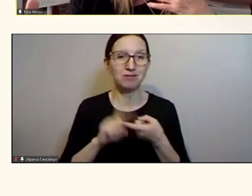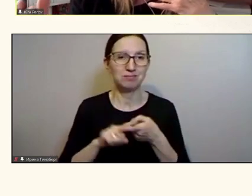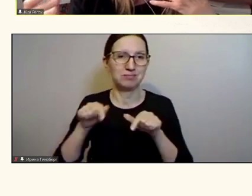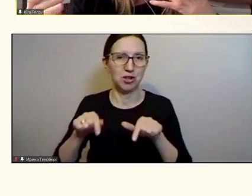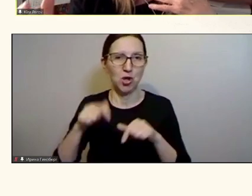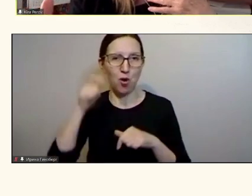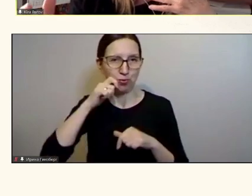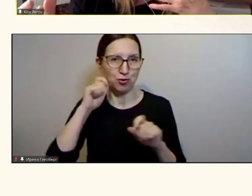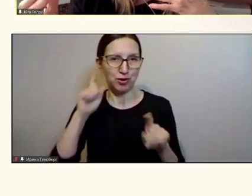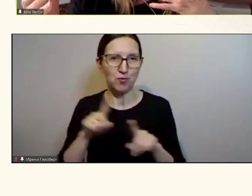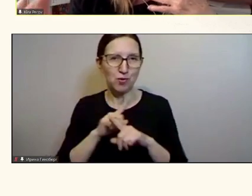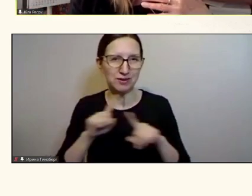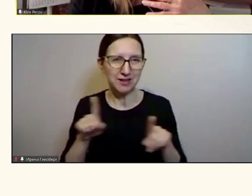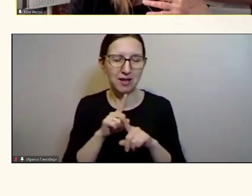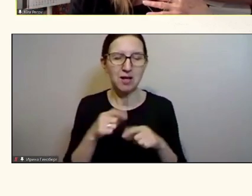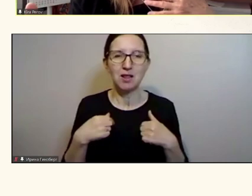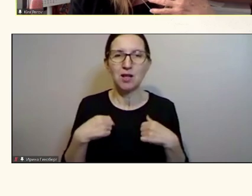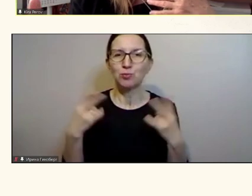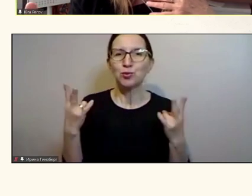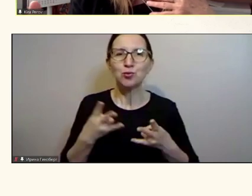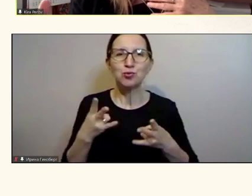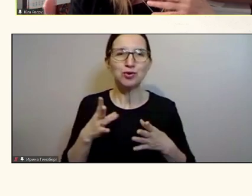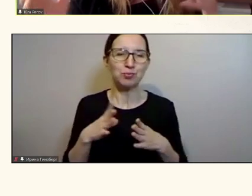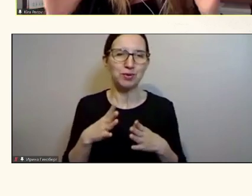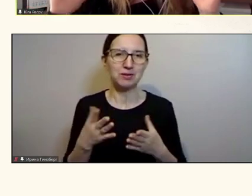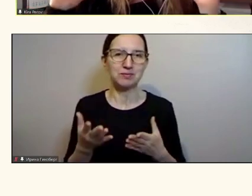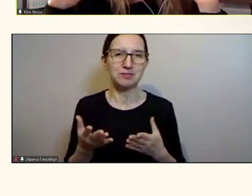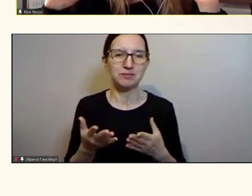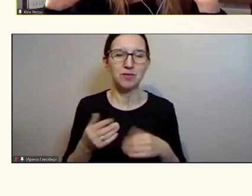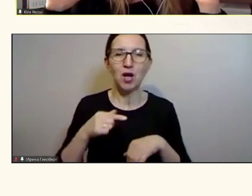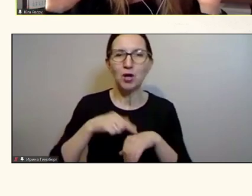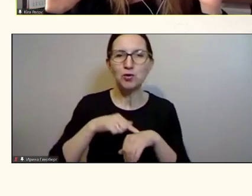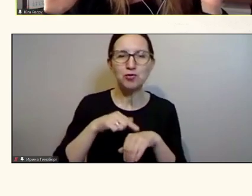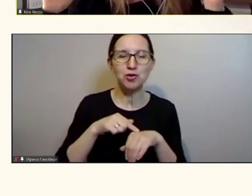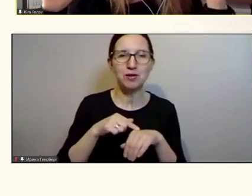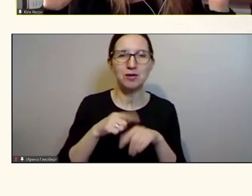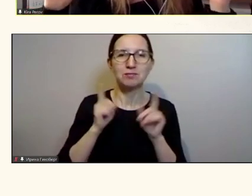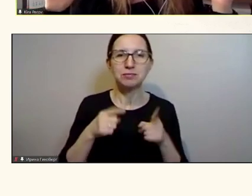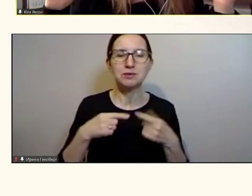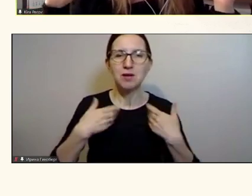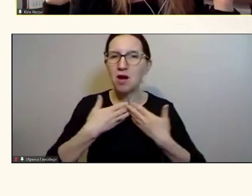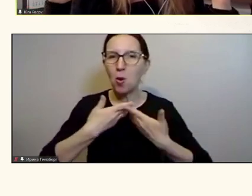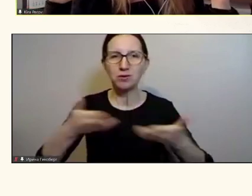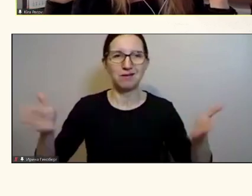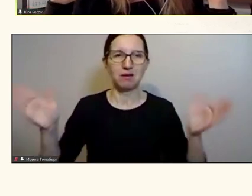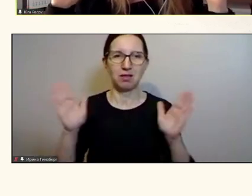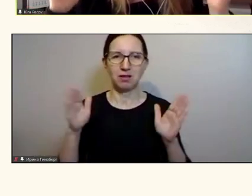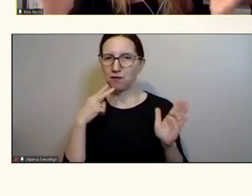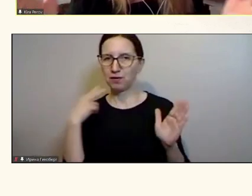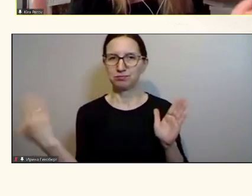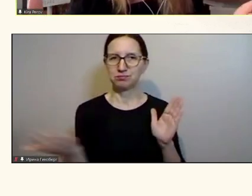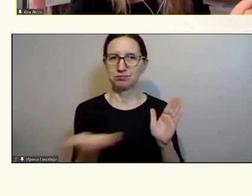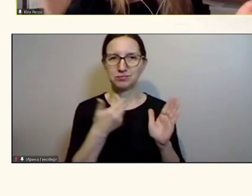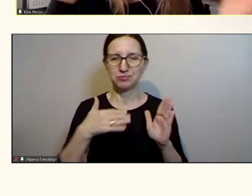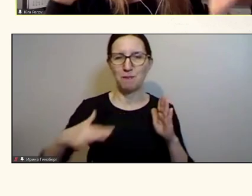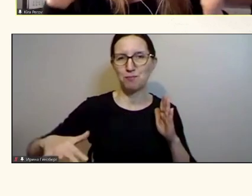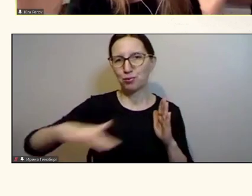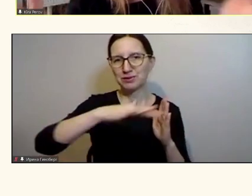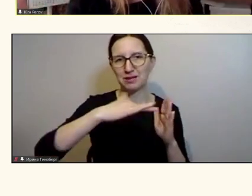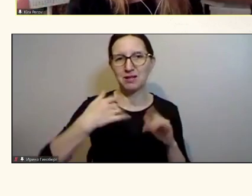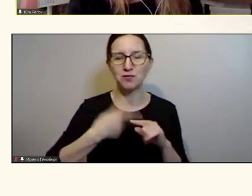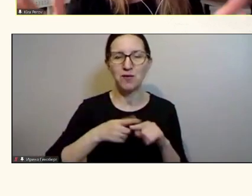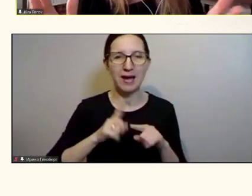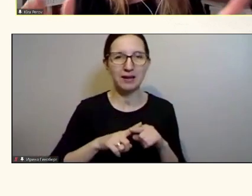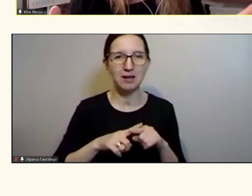feeling, a much more open floor plan for the show, because you have very unusually this colonnade on